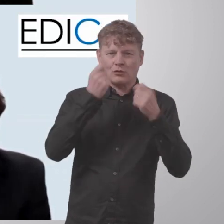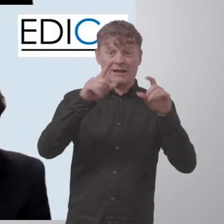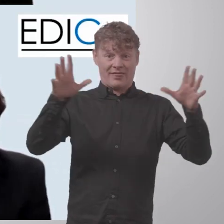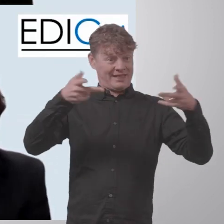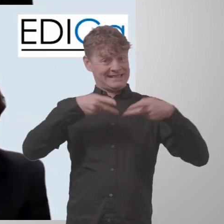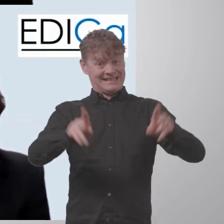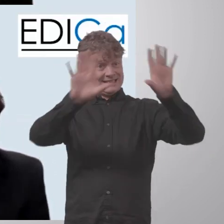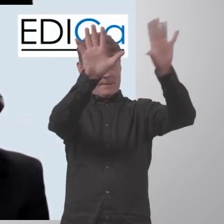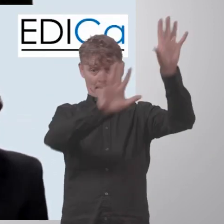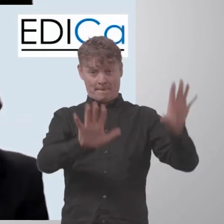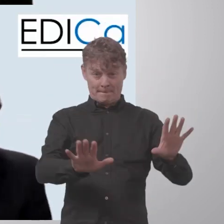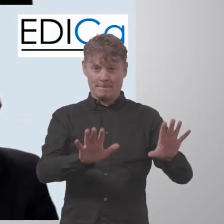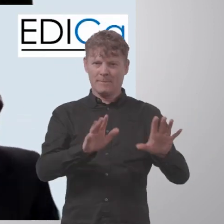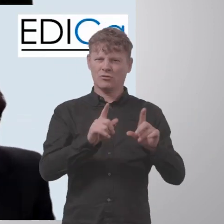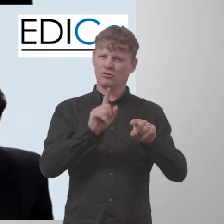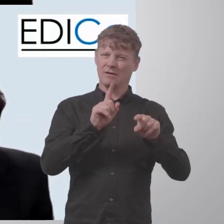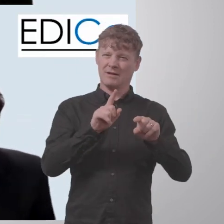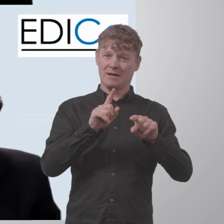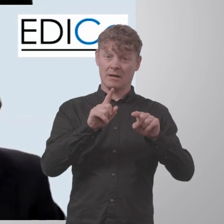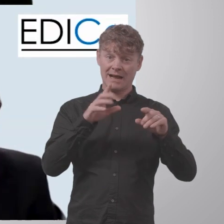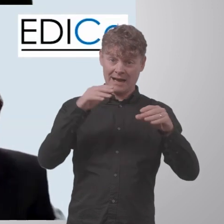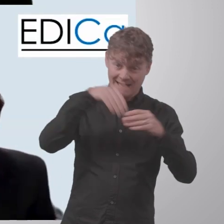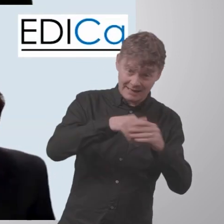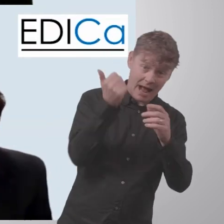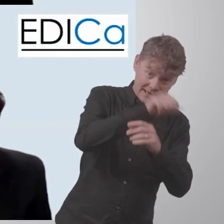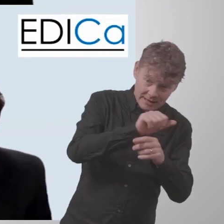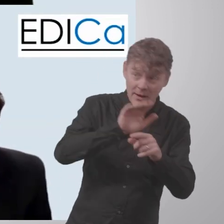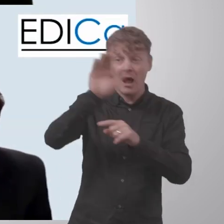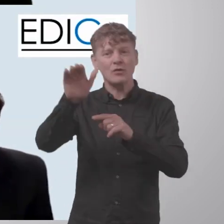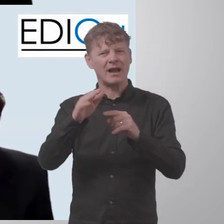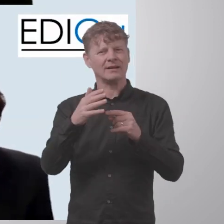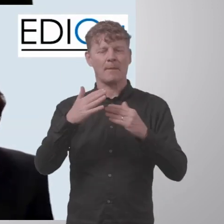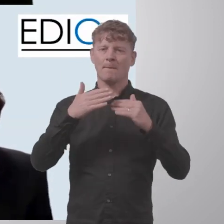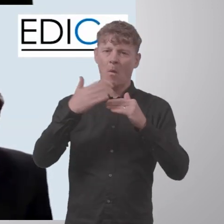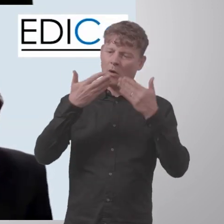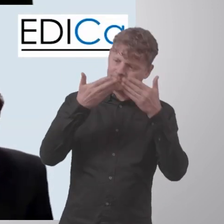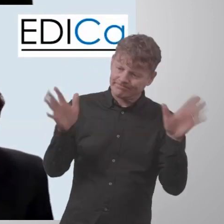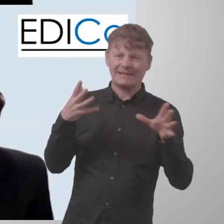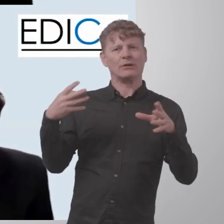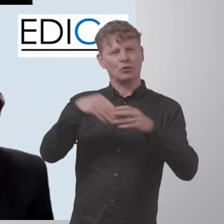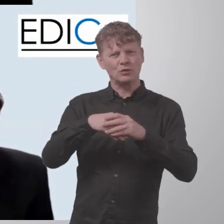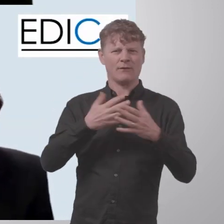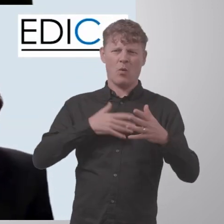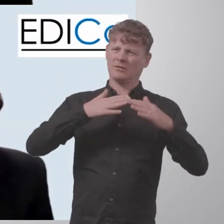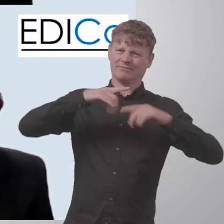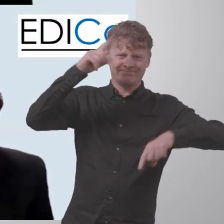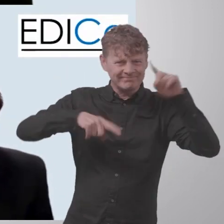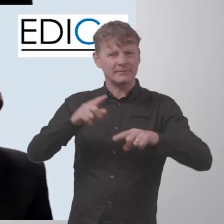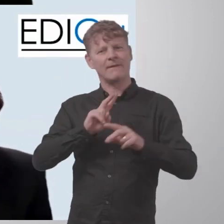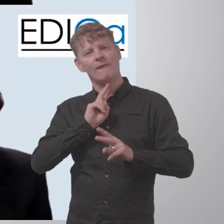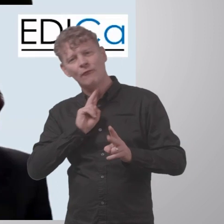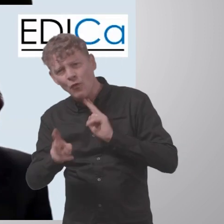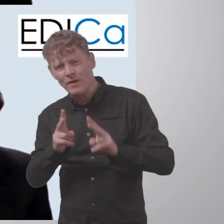beyond academia more inclusive, in order to get a greater diversity of voices and insights and perspectives into